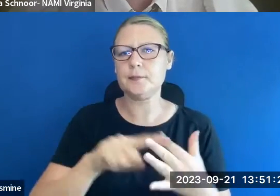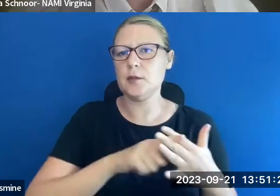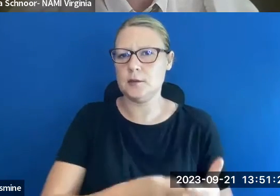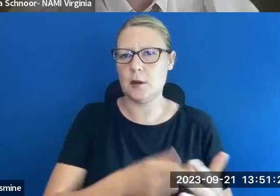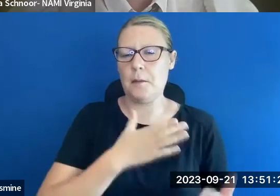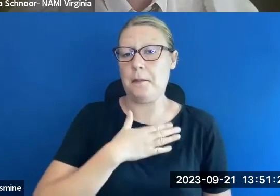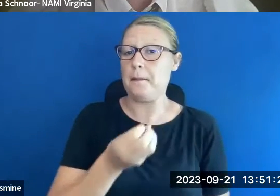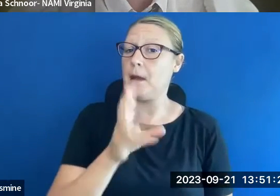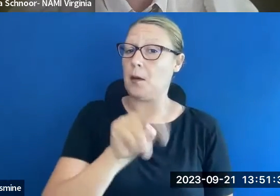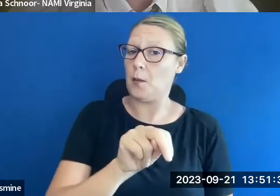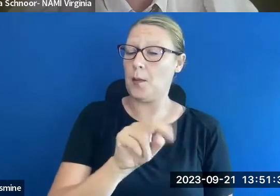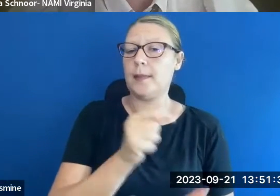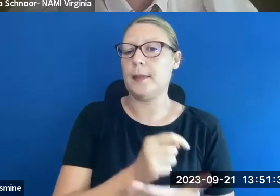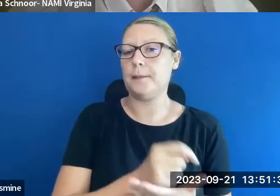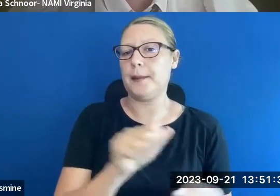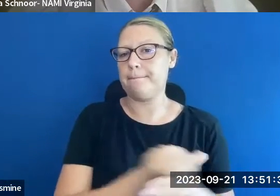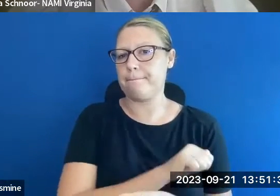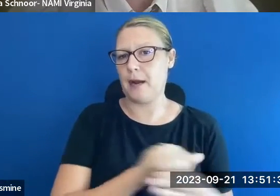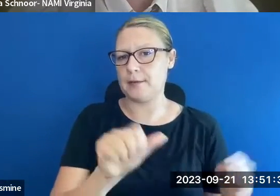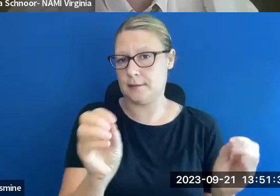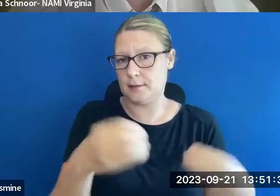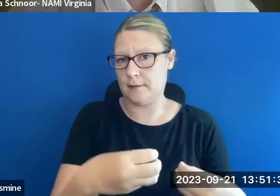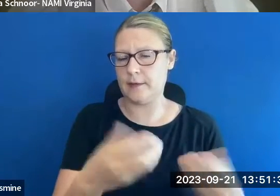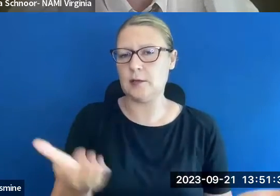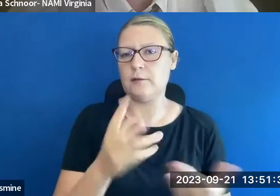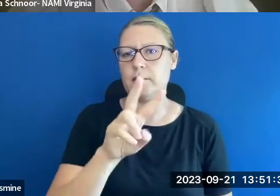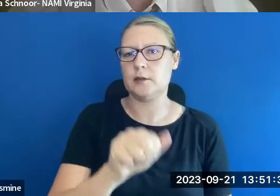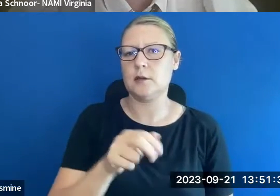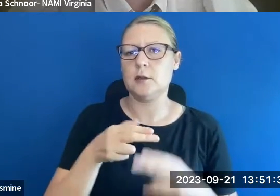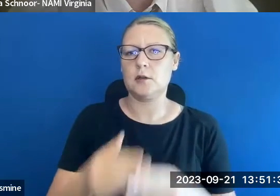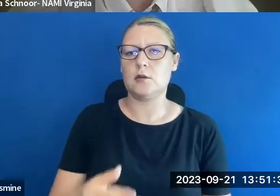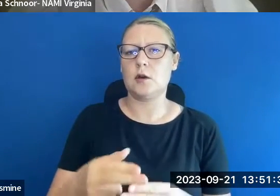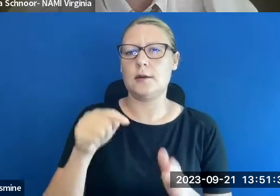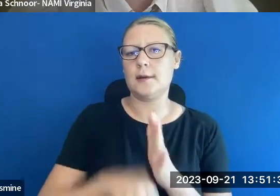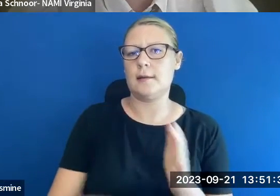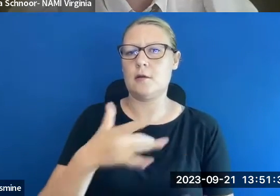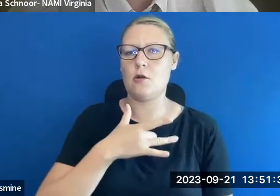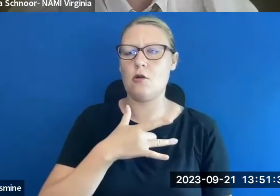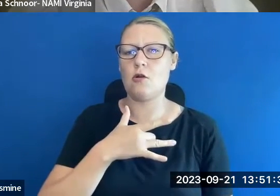own therapy practice in Richmond, Virginia, called Healing Hearts Counseling Agency.